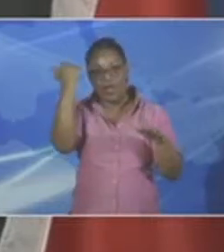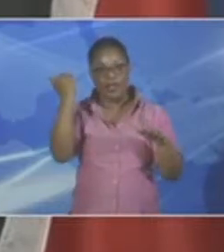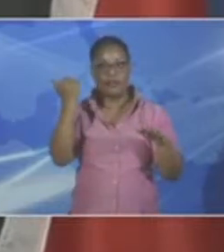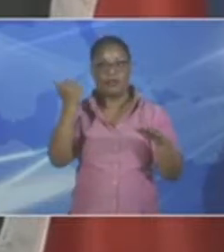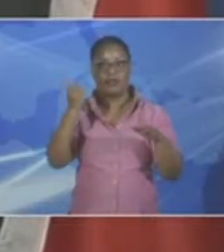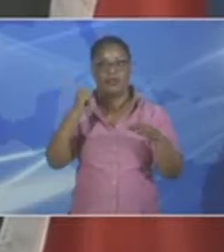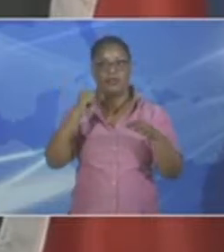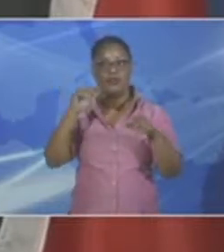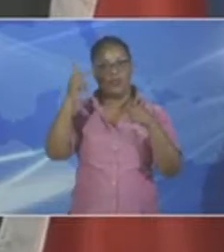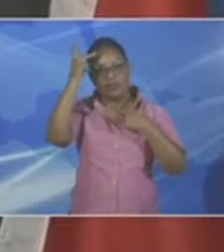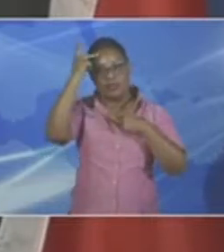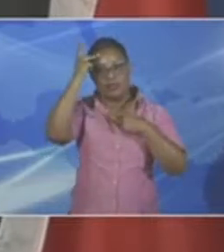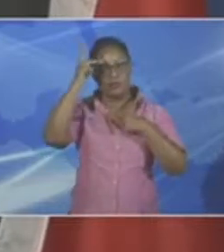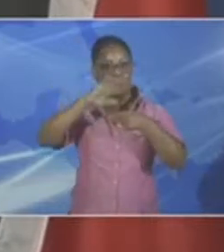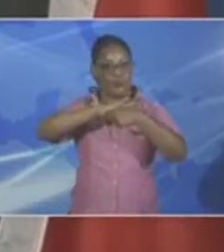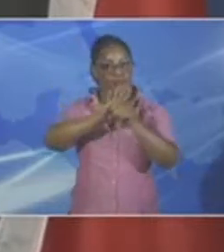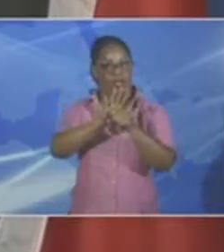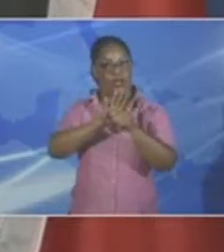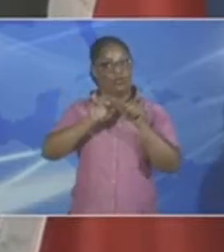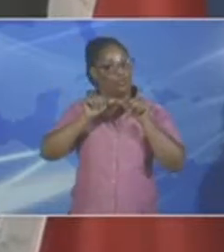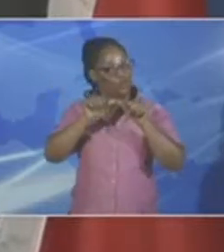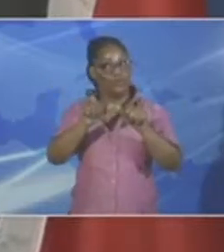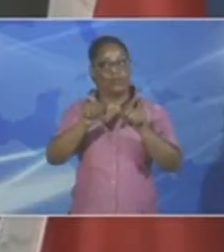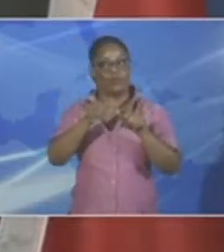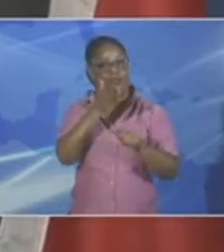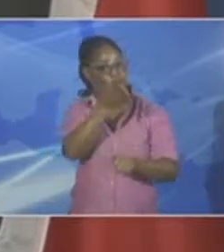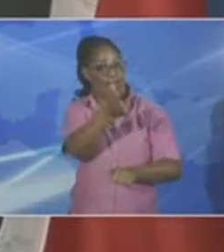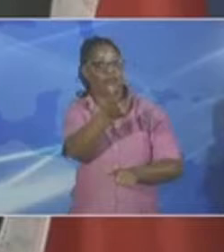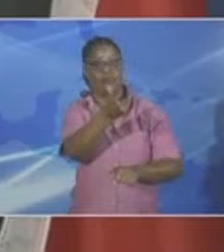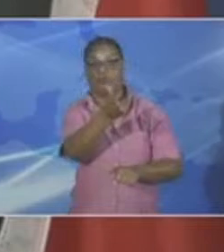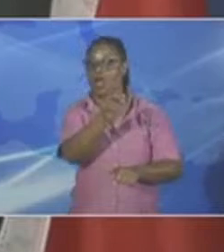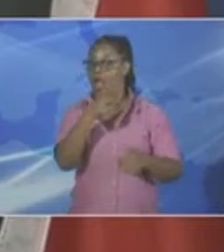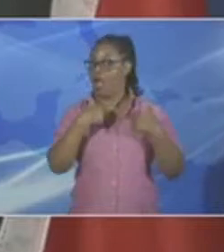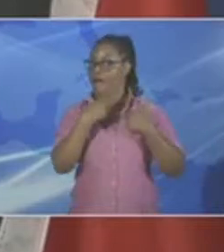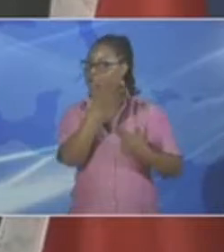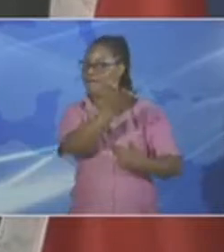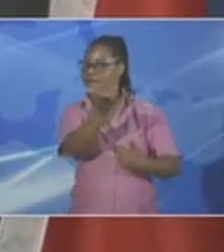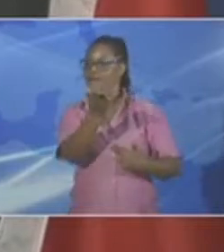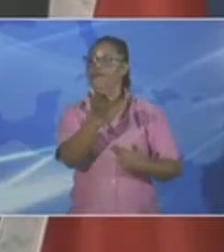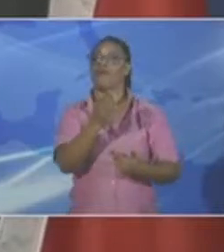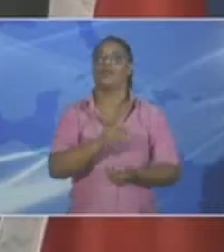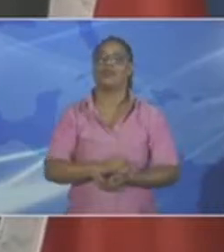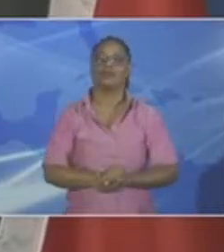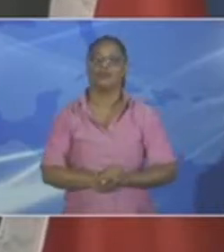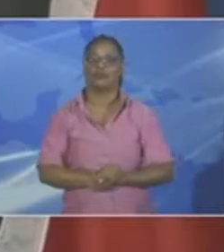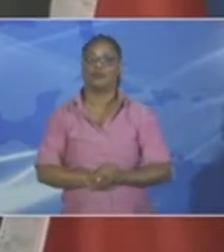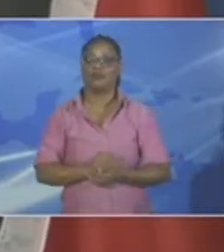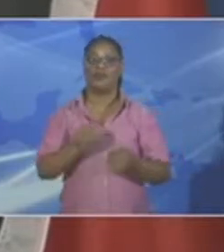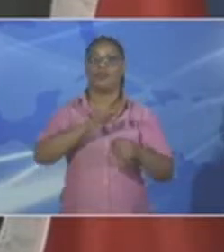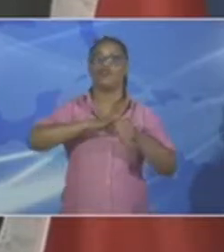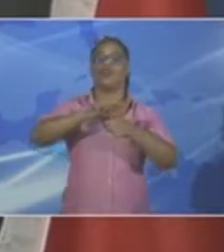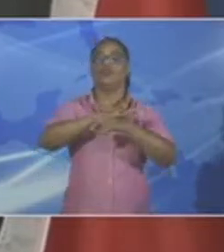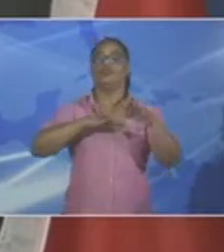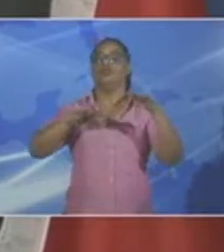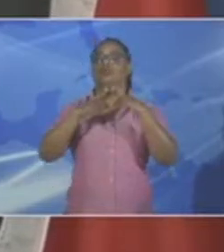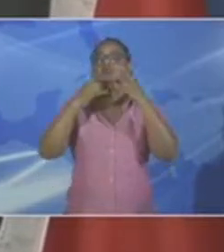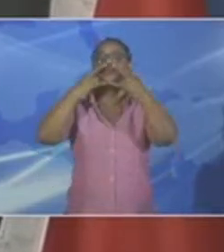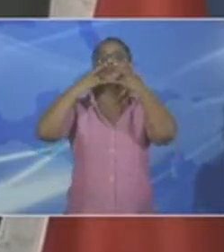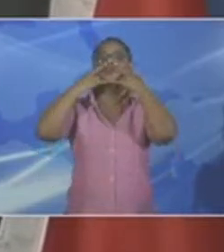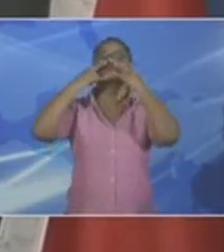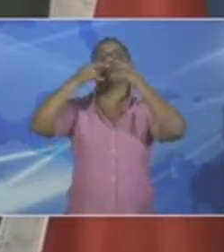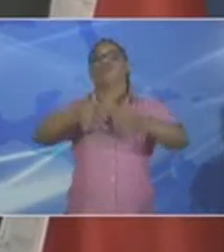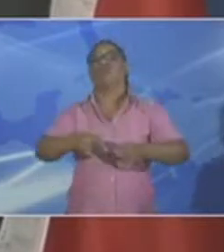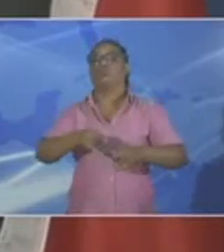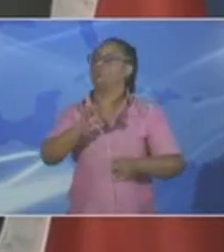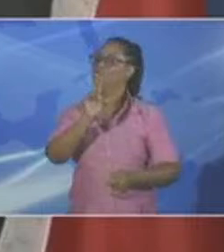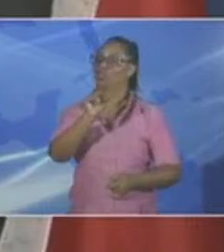dirty hands, not to go without a mask if you are among people out in a public place, not to go too close